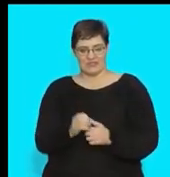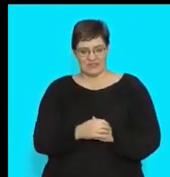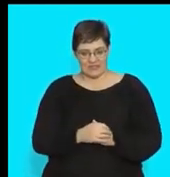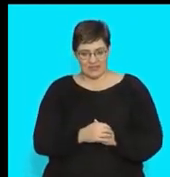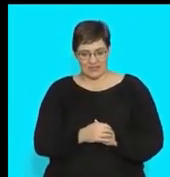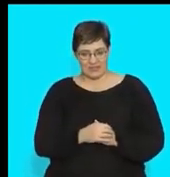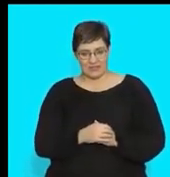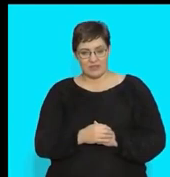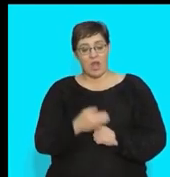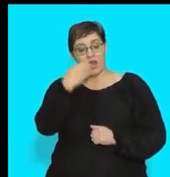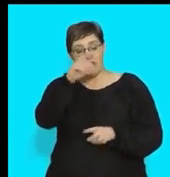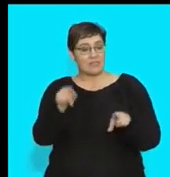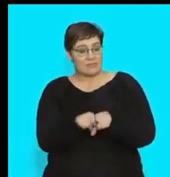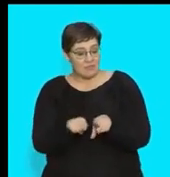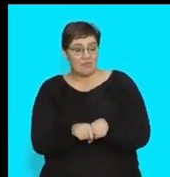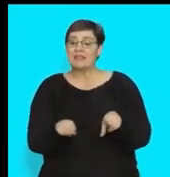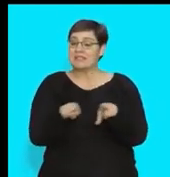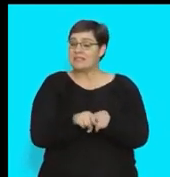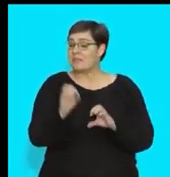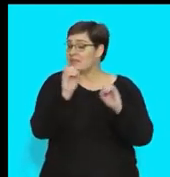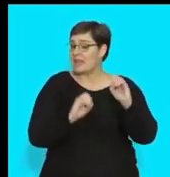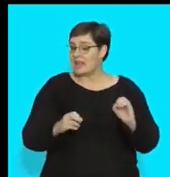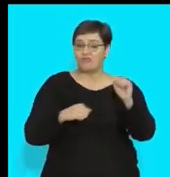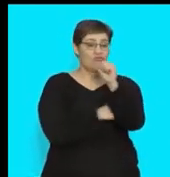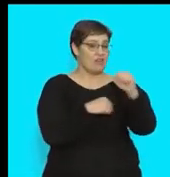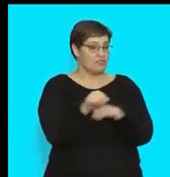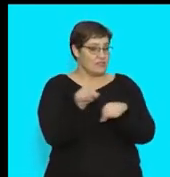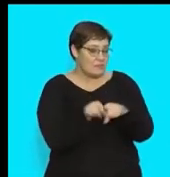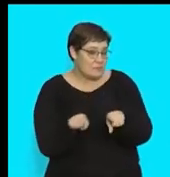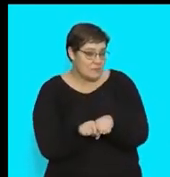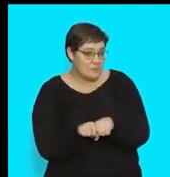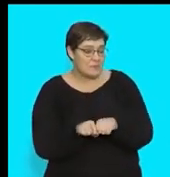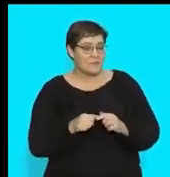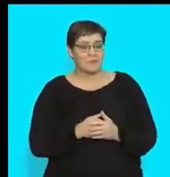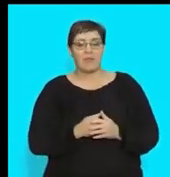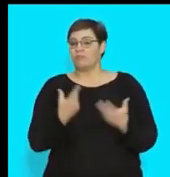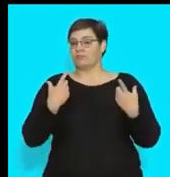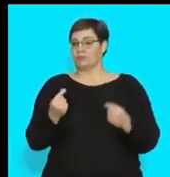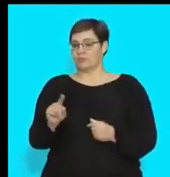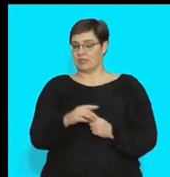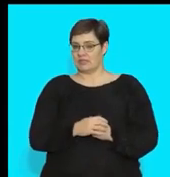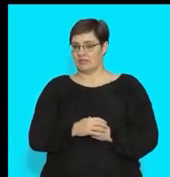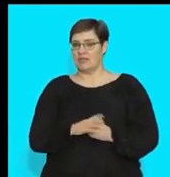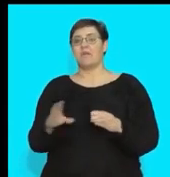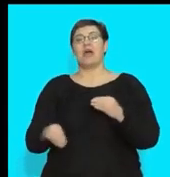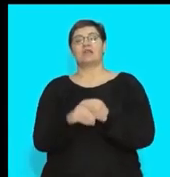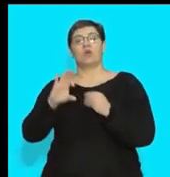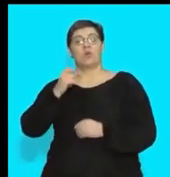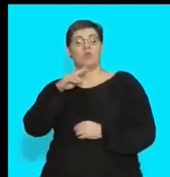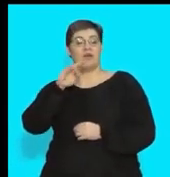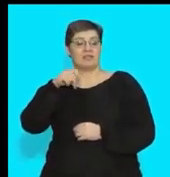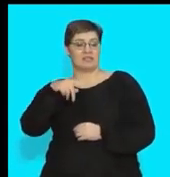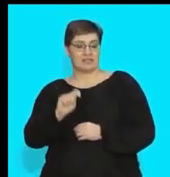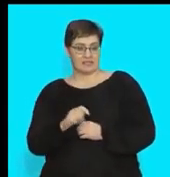same concept, same cell, same structure. Right, but what do? I add a